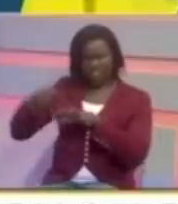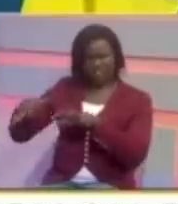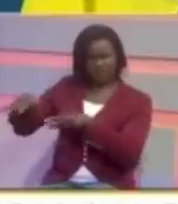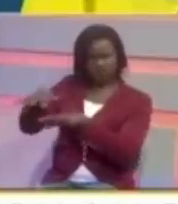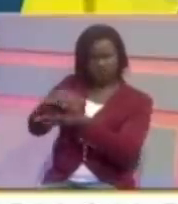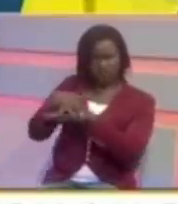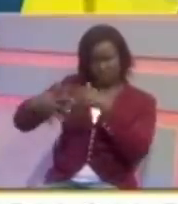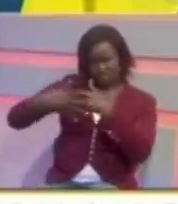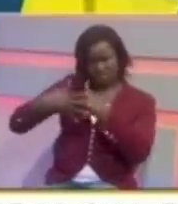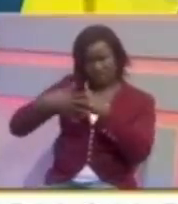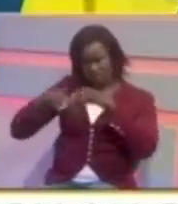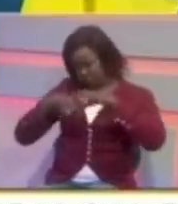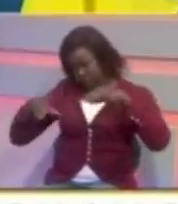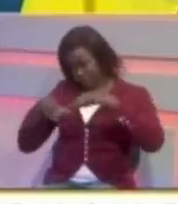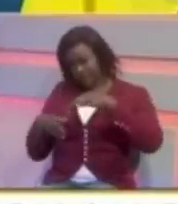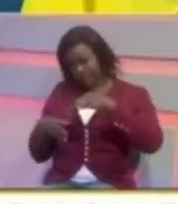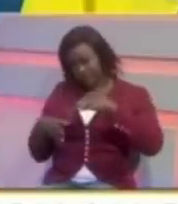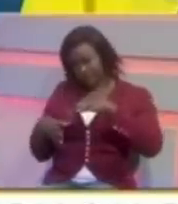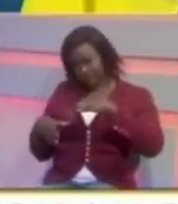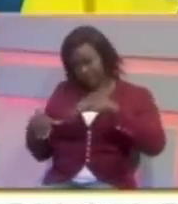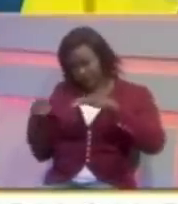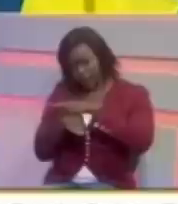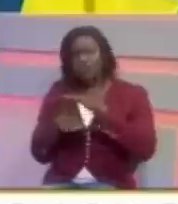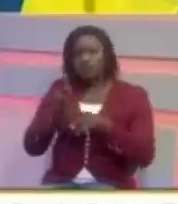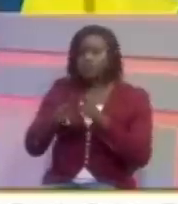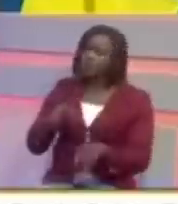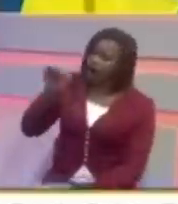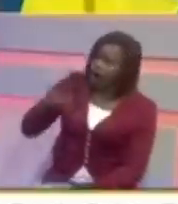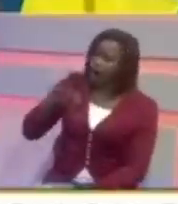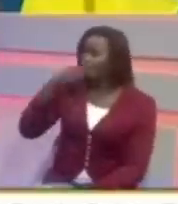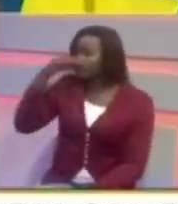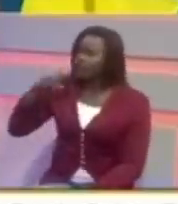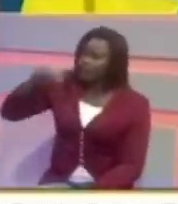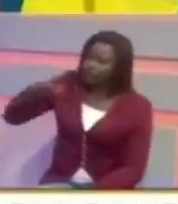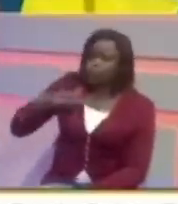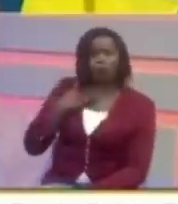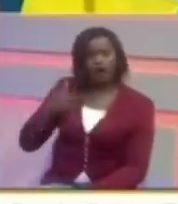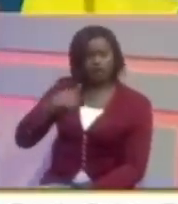islands. And people were stopping me. They wanted me to stop.